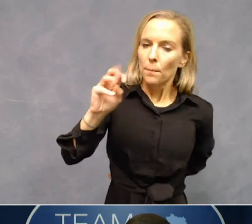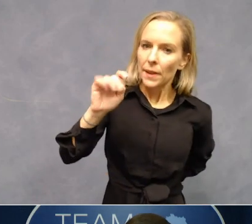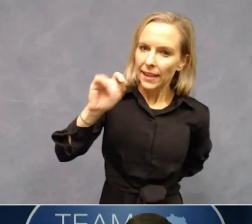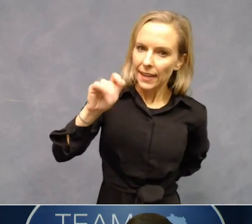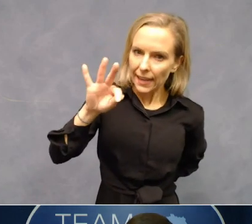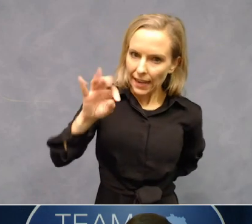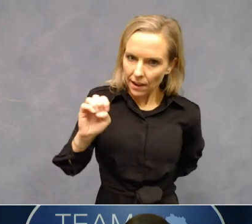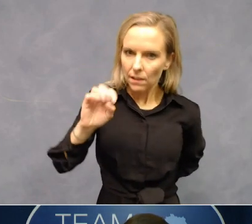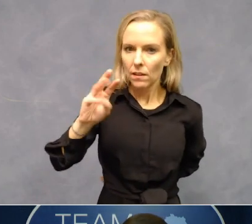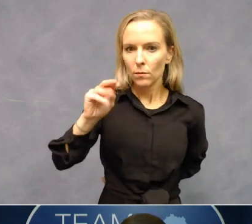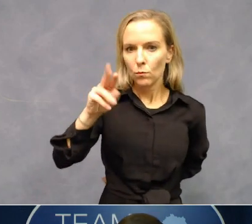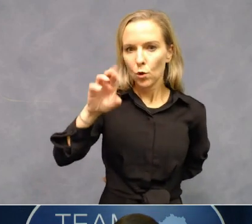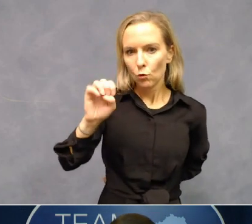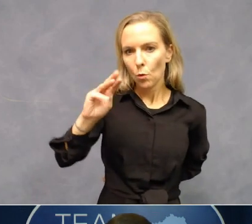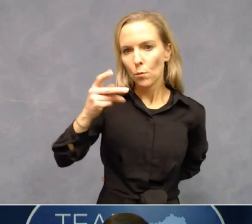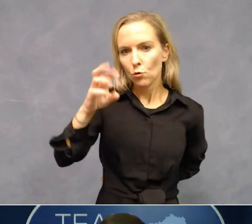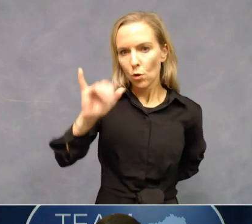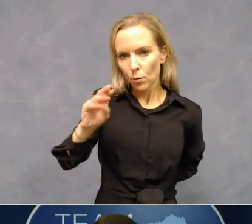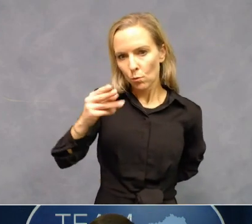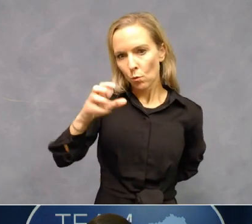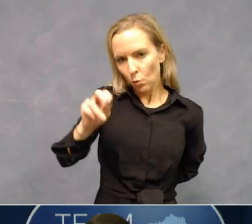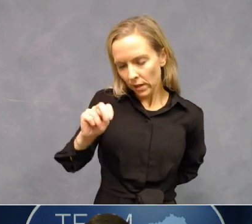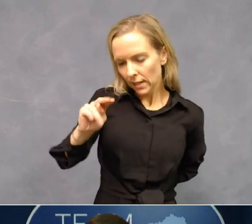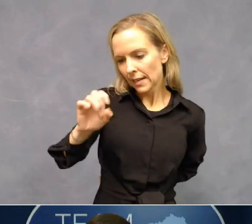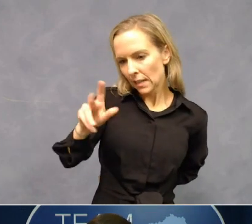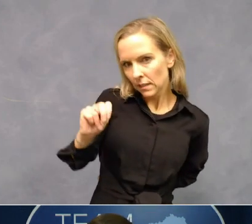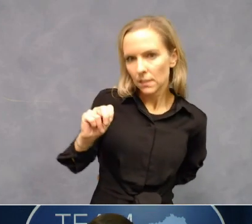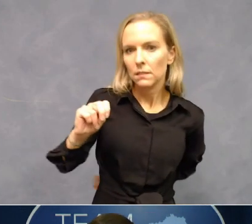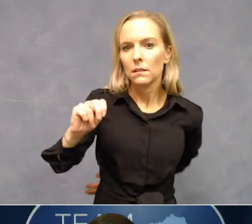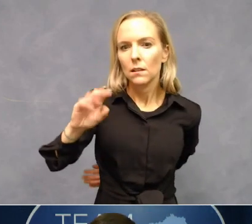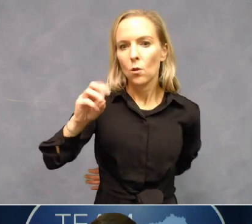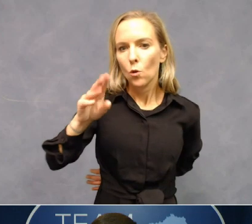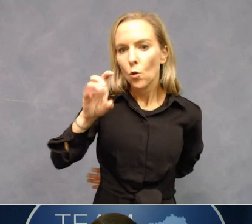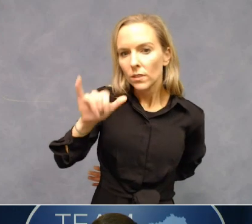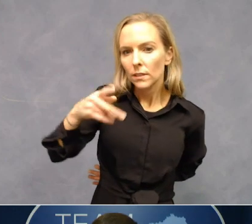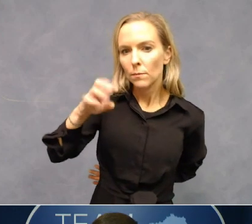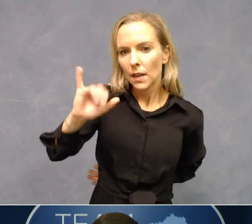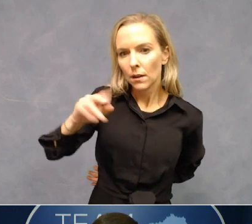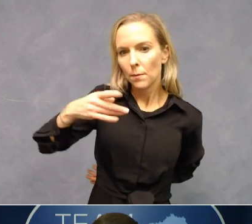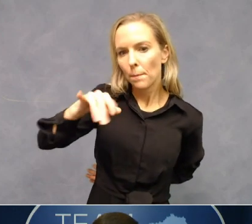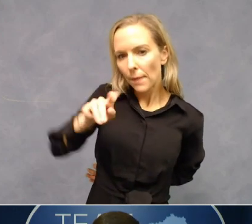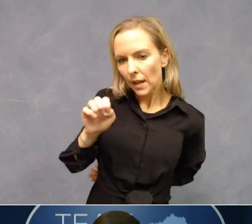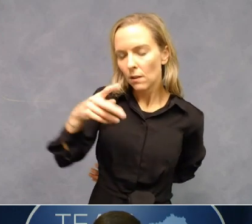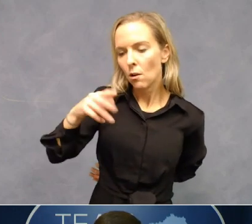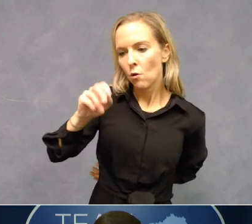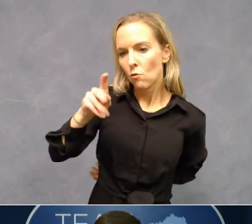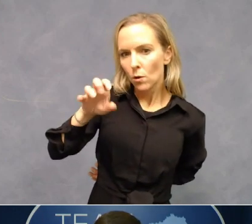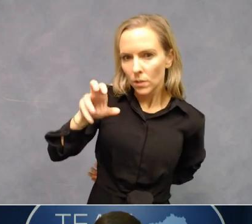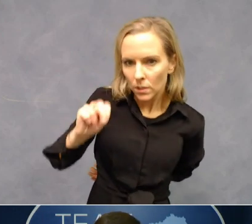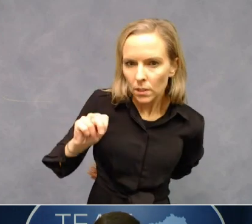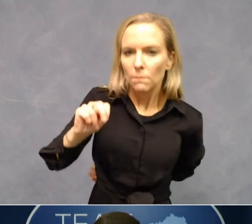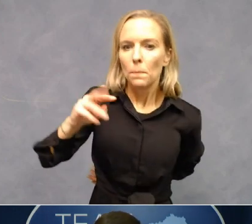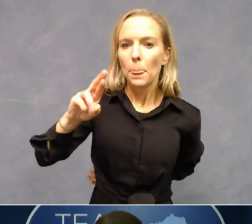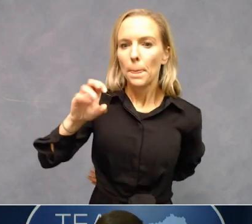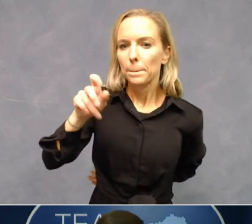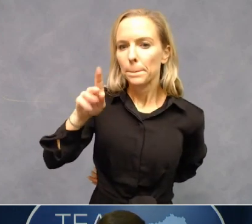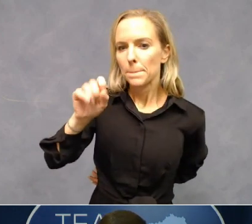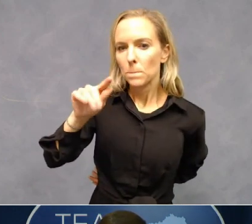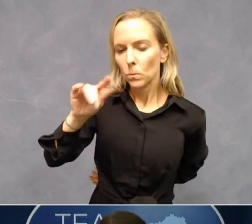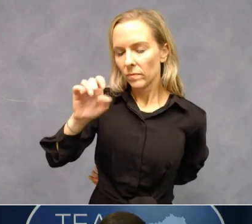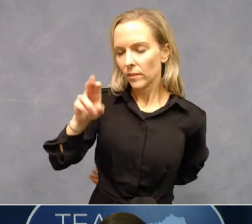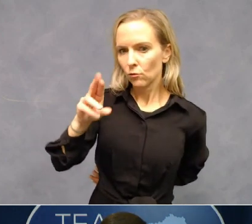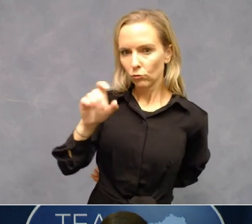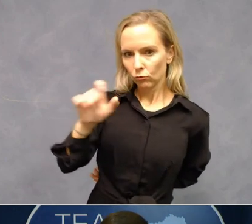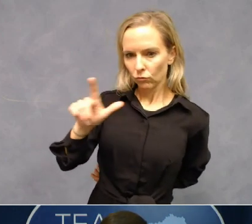Montgomery, Morgan, Nelson, Owsley, Perry, Pike, Robertson, Rockcastle, Russell, Scott, Shelby,